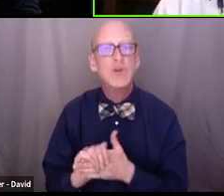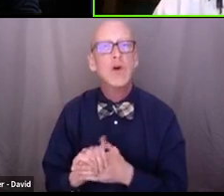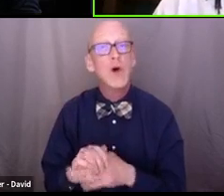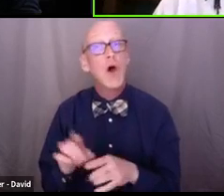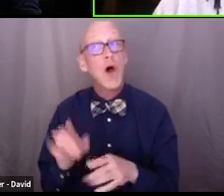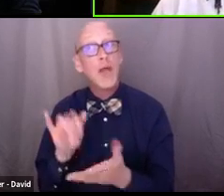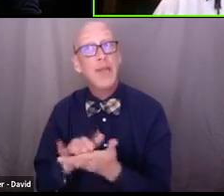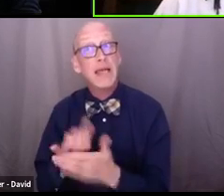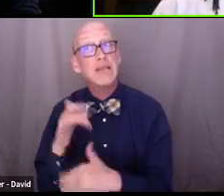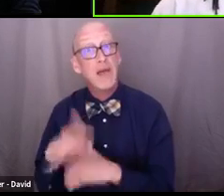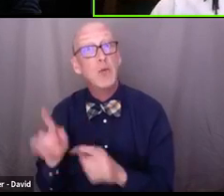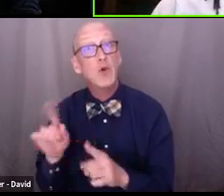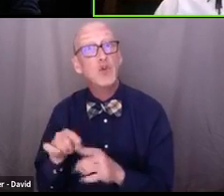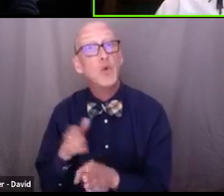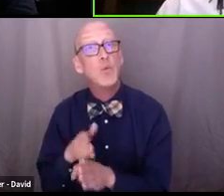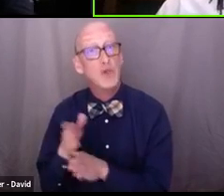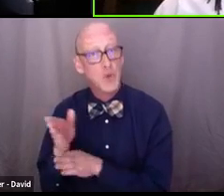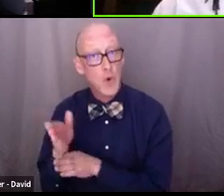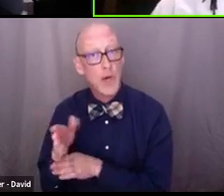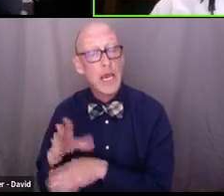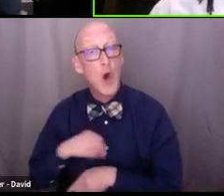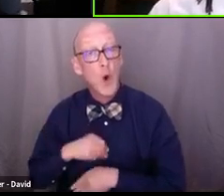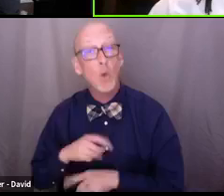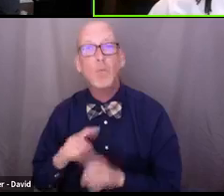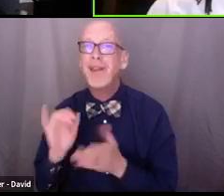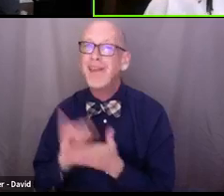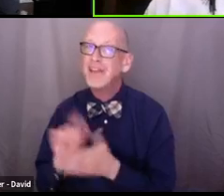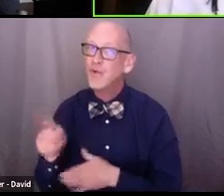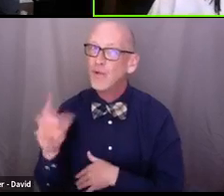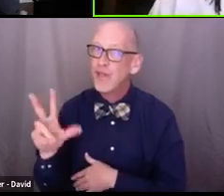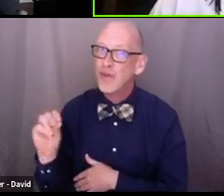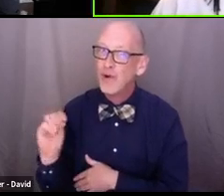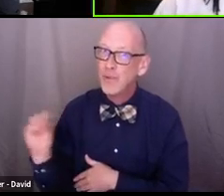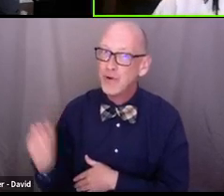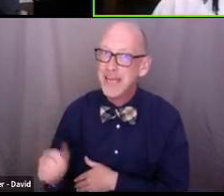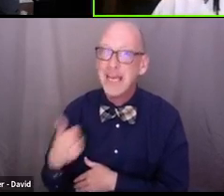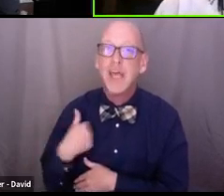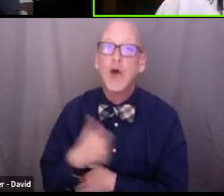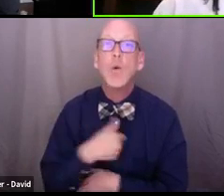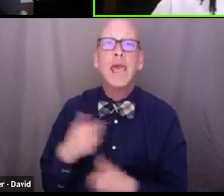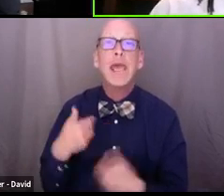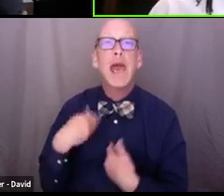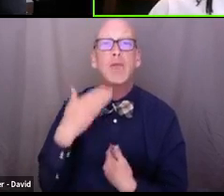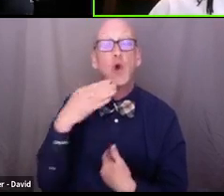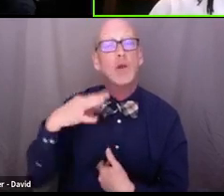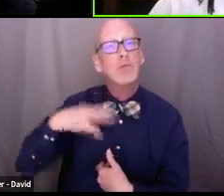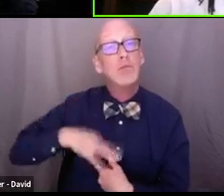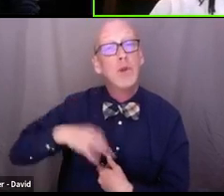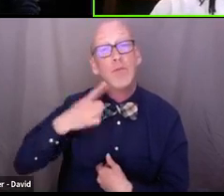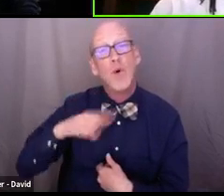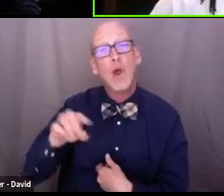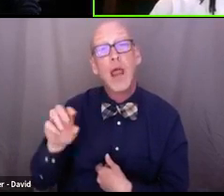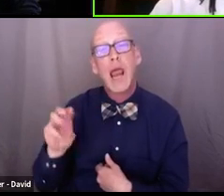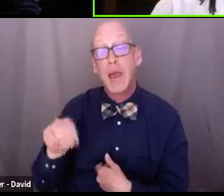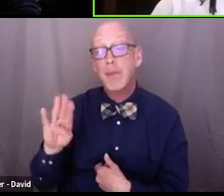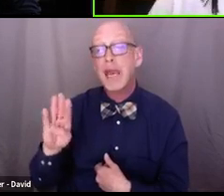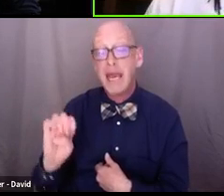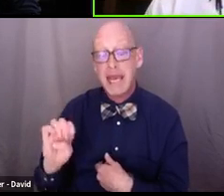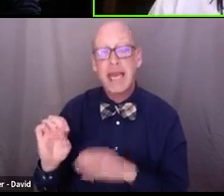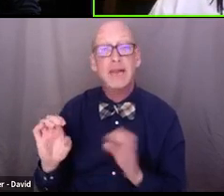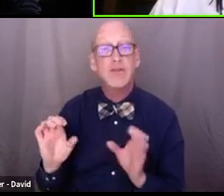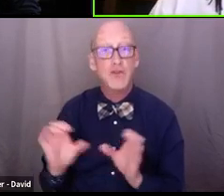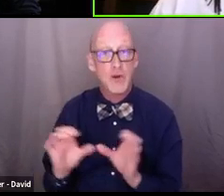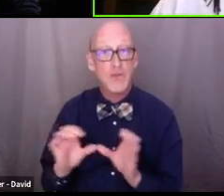companies, except that percentage is just 30%. So we have tangible benefits to being MBE certified here in the state of